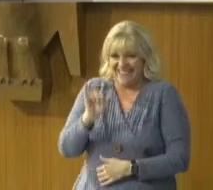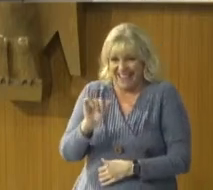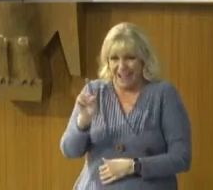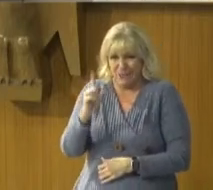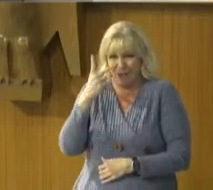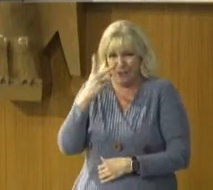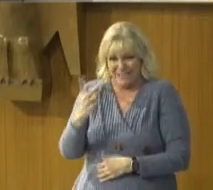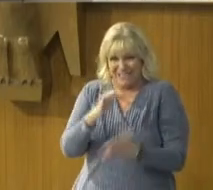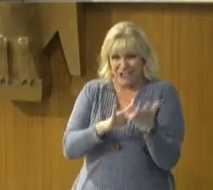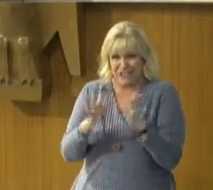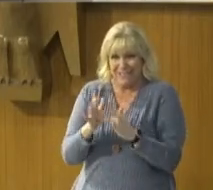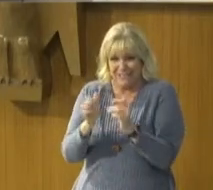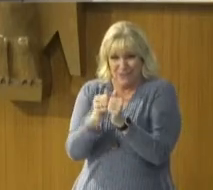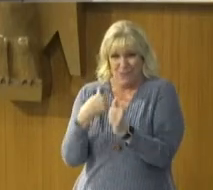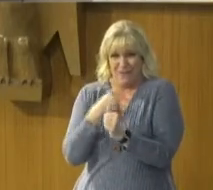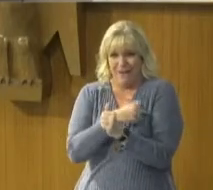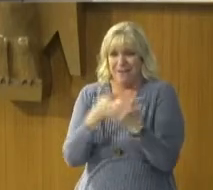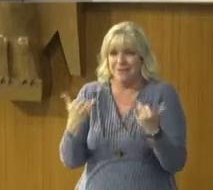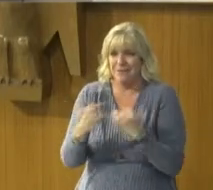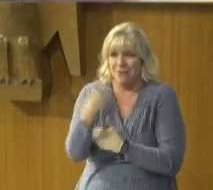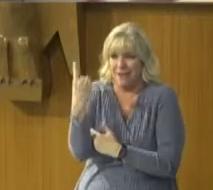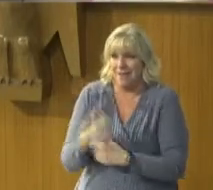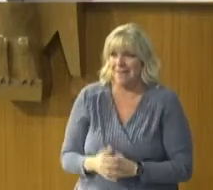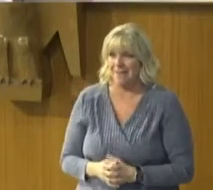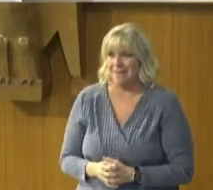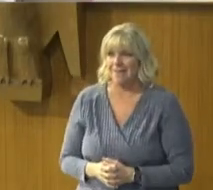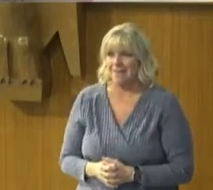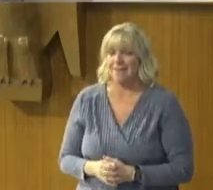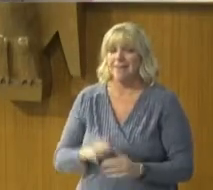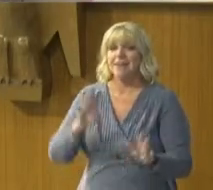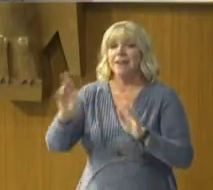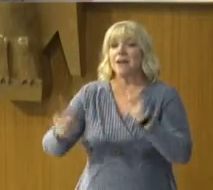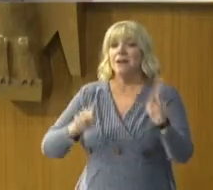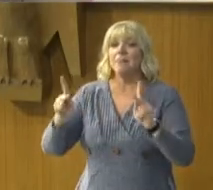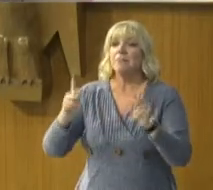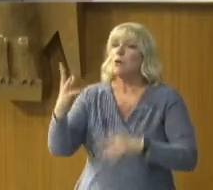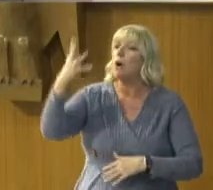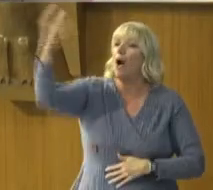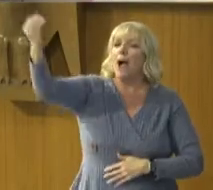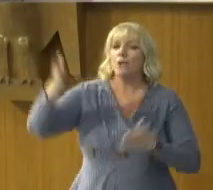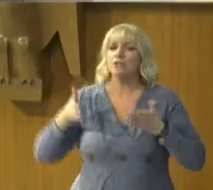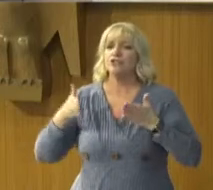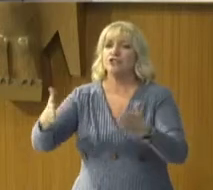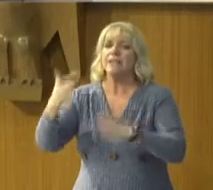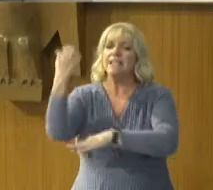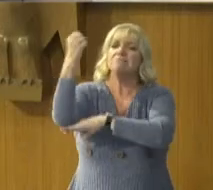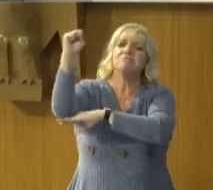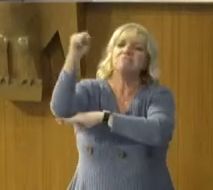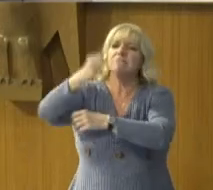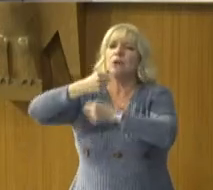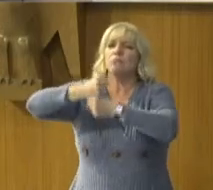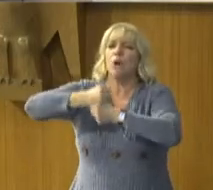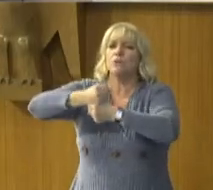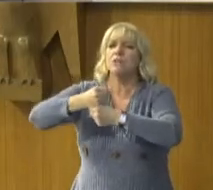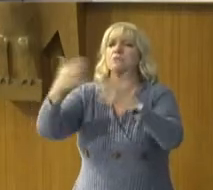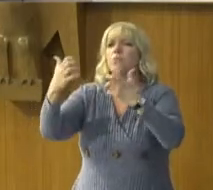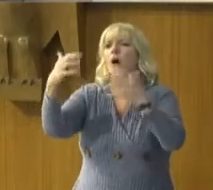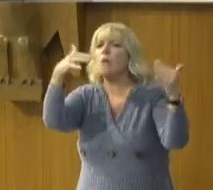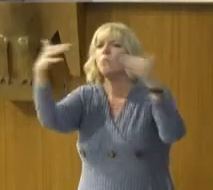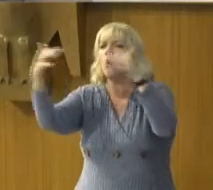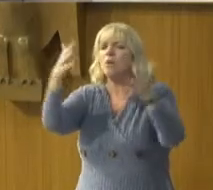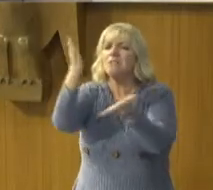alive in our midst. When peaceful protesters take to the streets to call for an end to war and an end